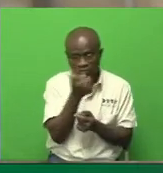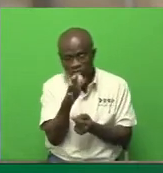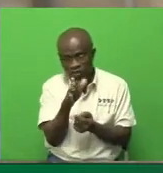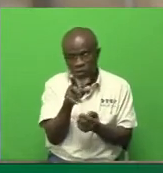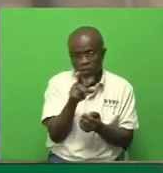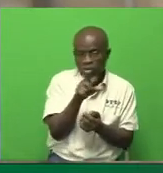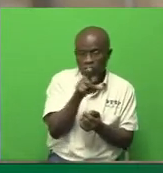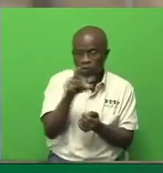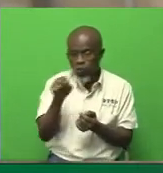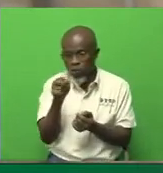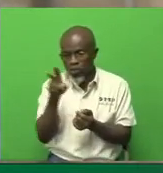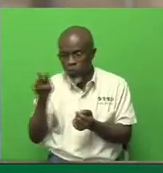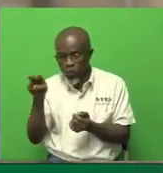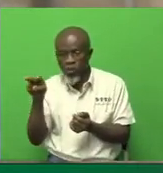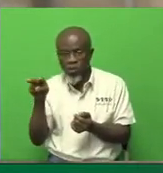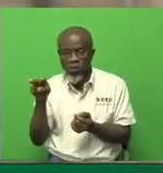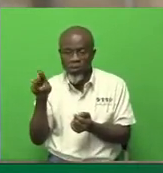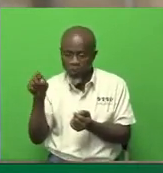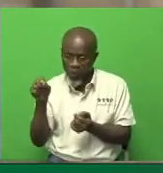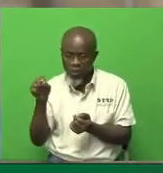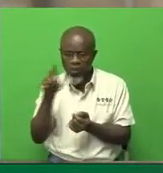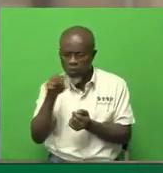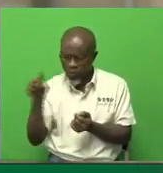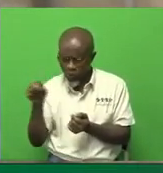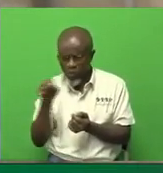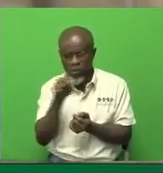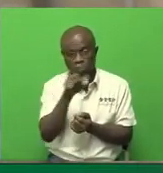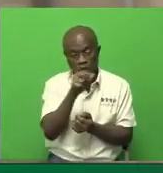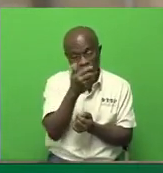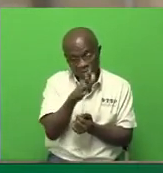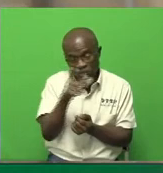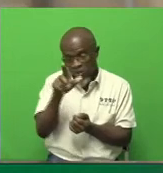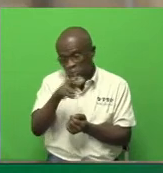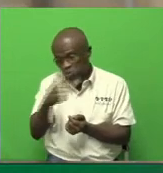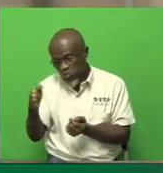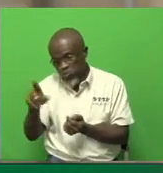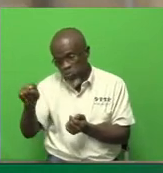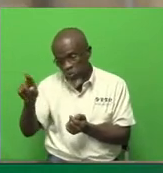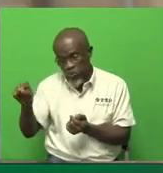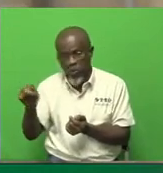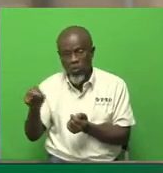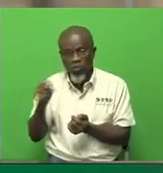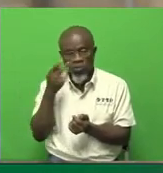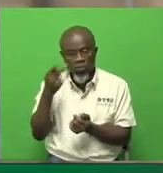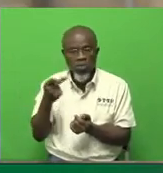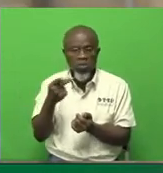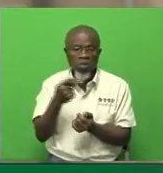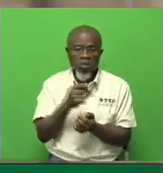15 to 2020 this country lost over 18 billion dollars as a result